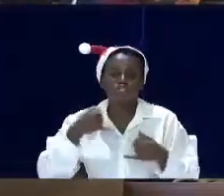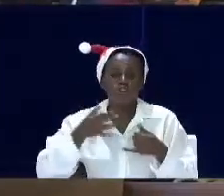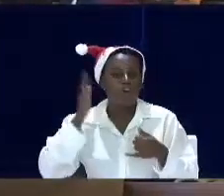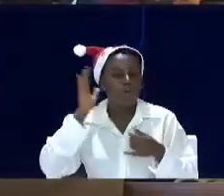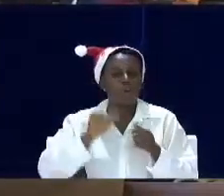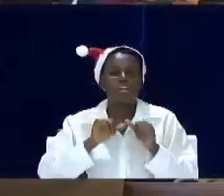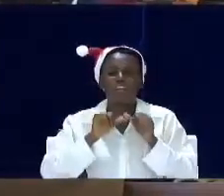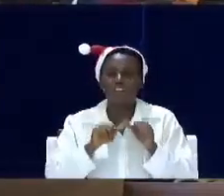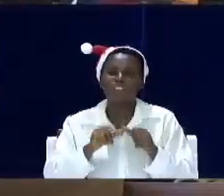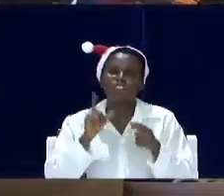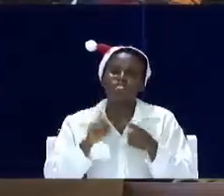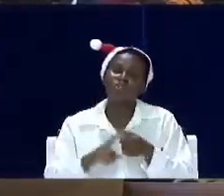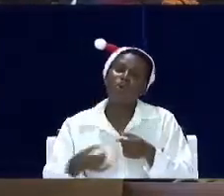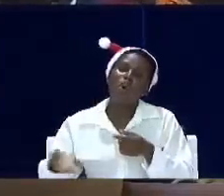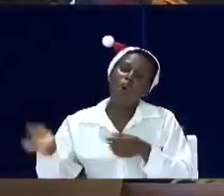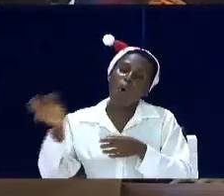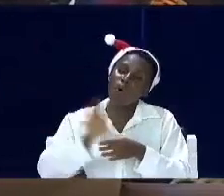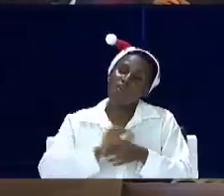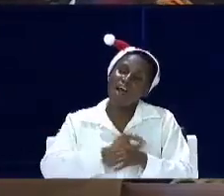overflow.